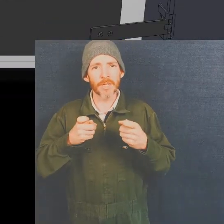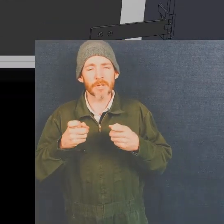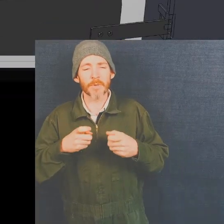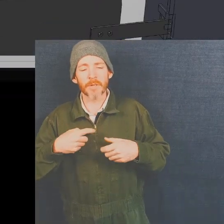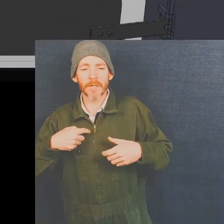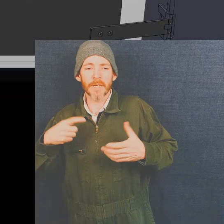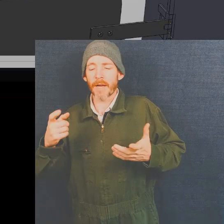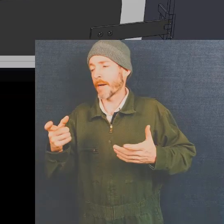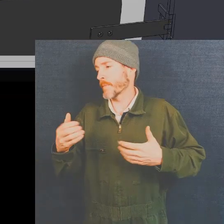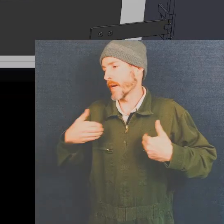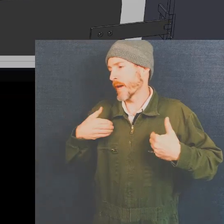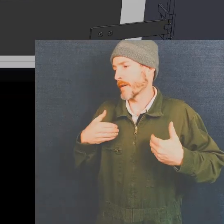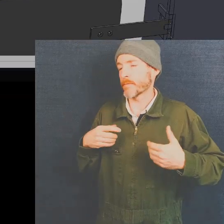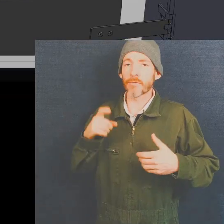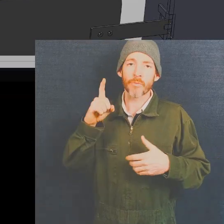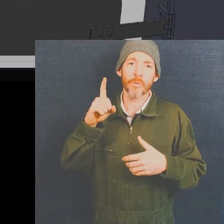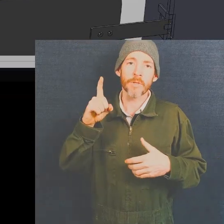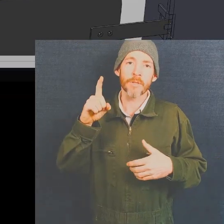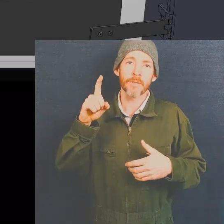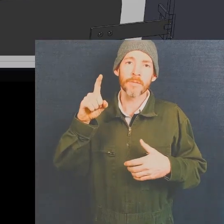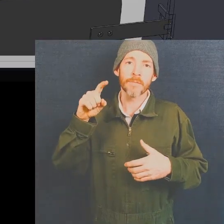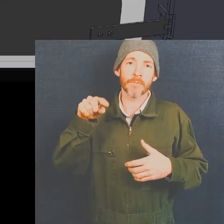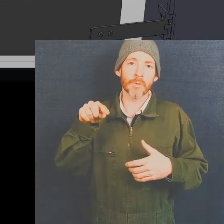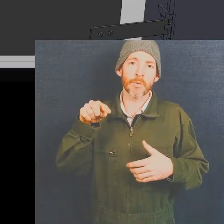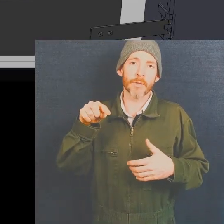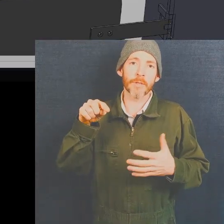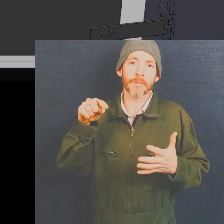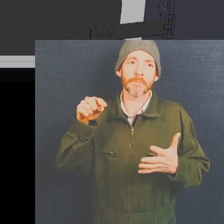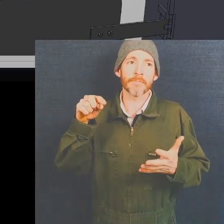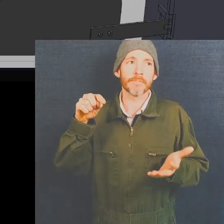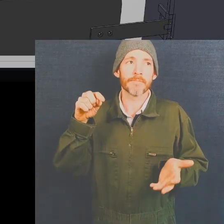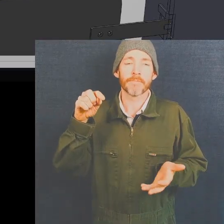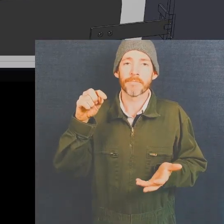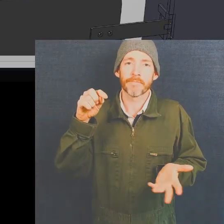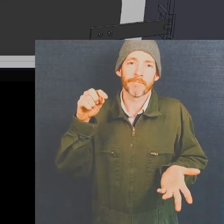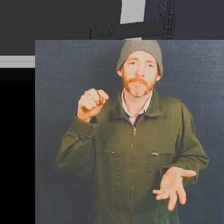some adjustability, I'm gonna have